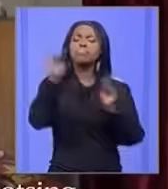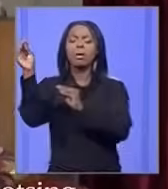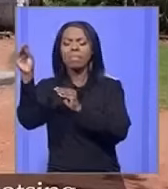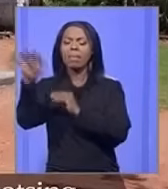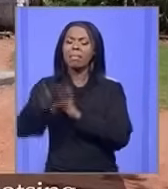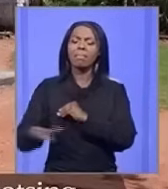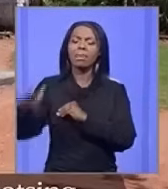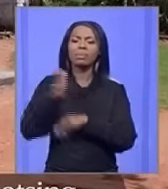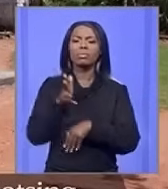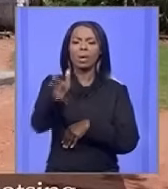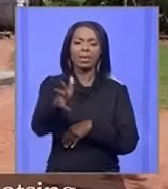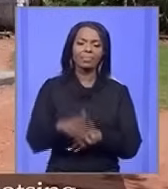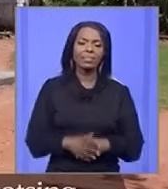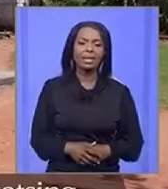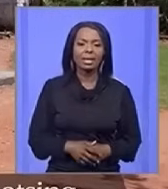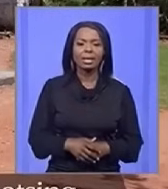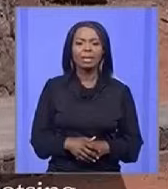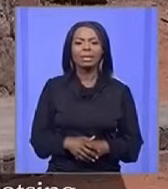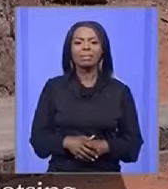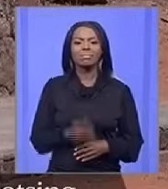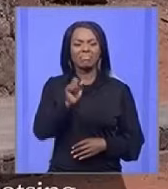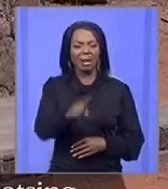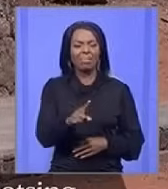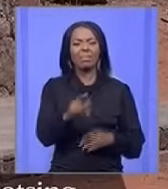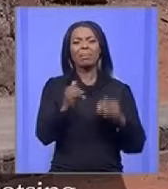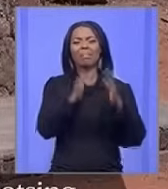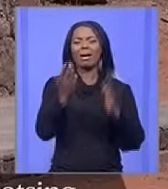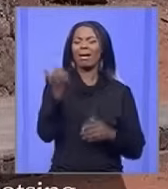Unplugged. Mengwako ye a rile mengwageng ya bo